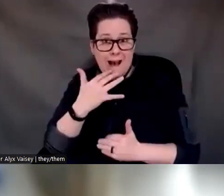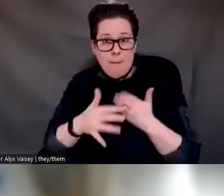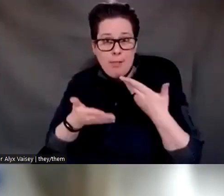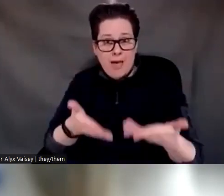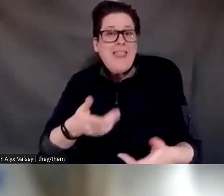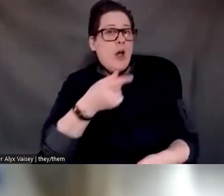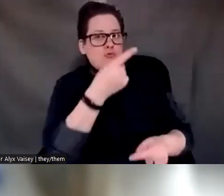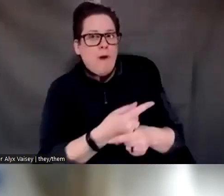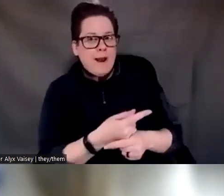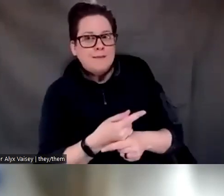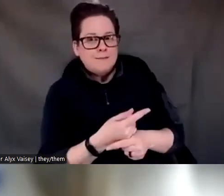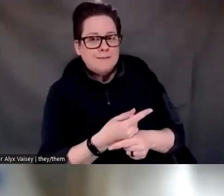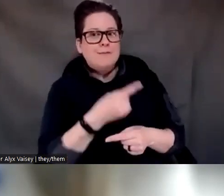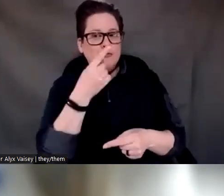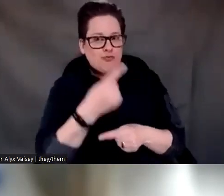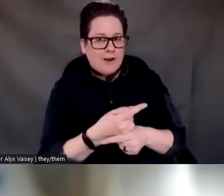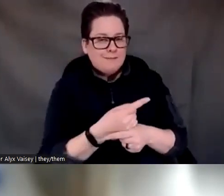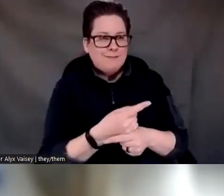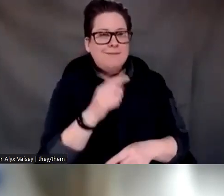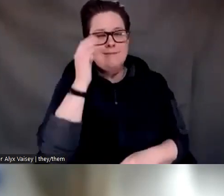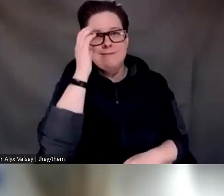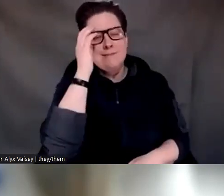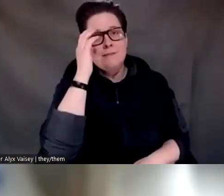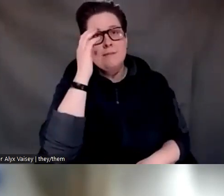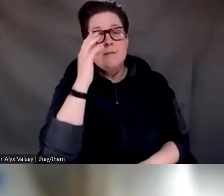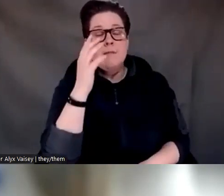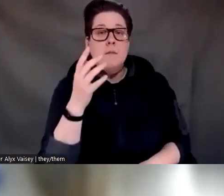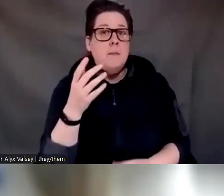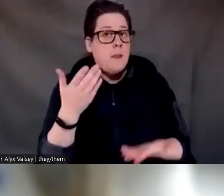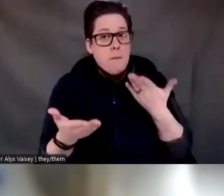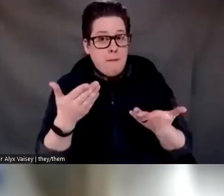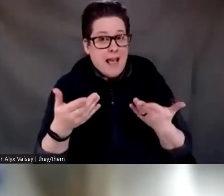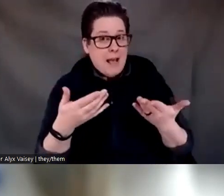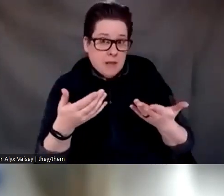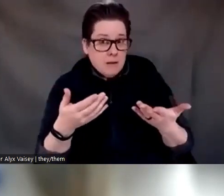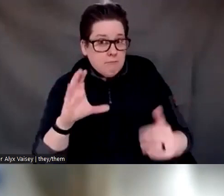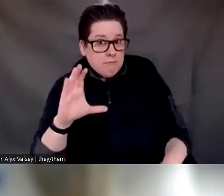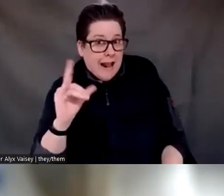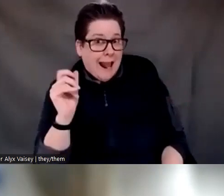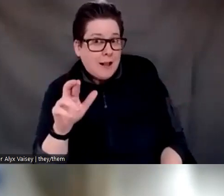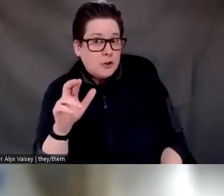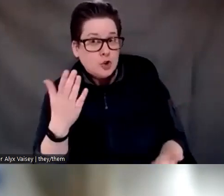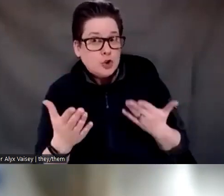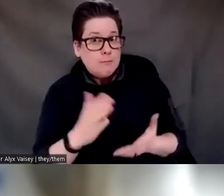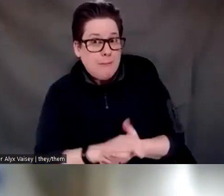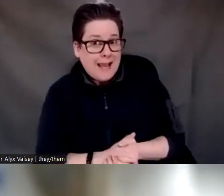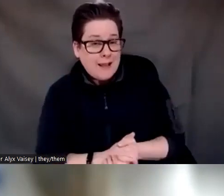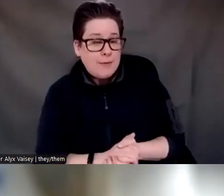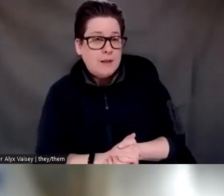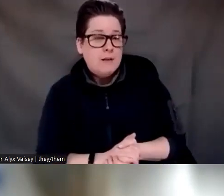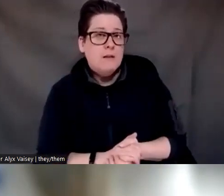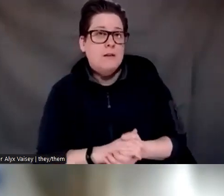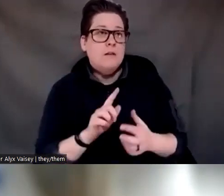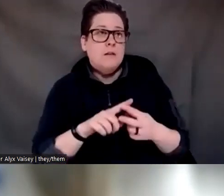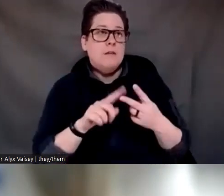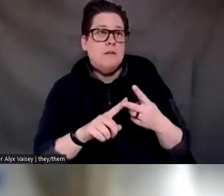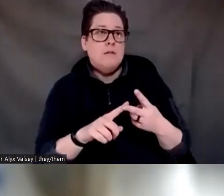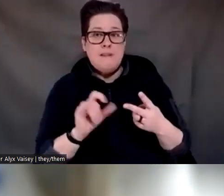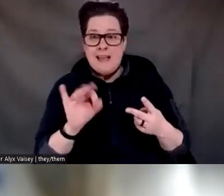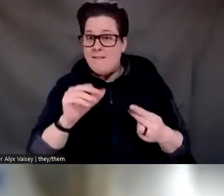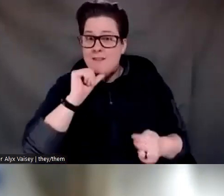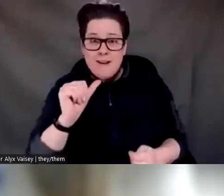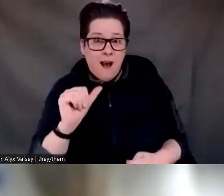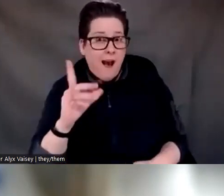because for one, it could still be colon cancer, and the other part of it is, even if it's